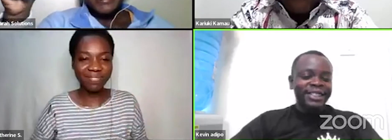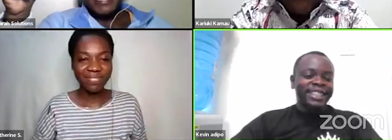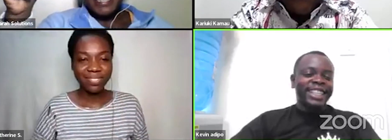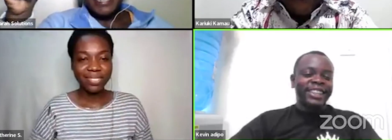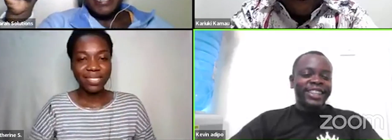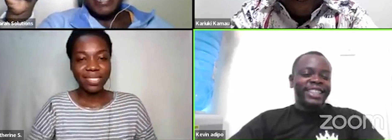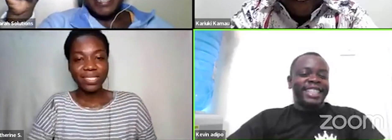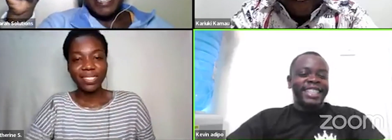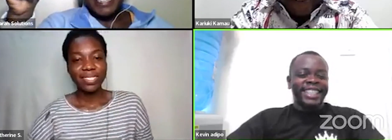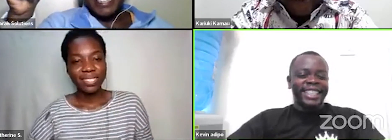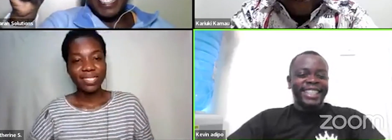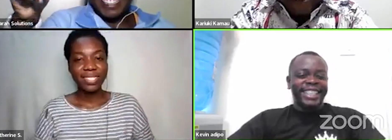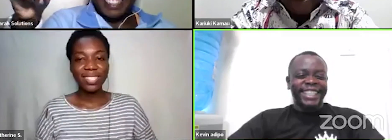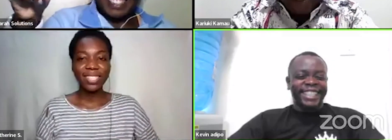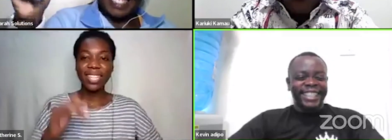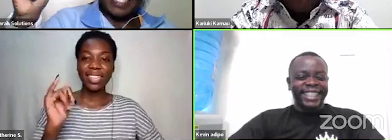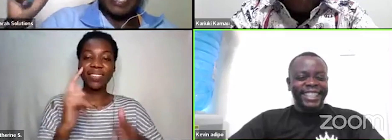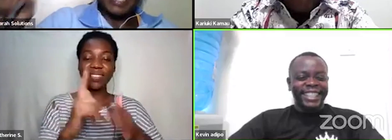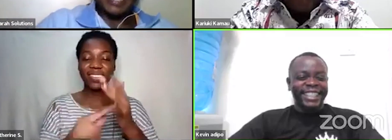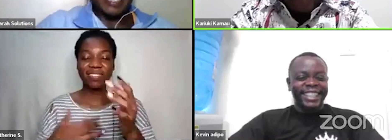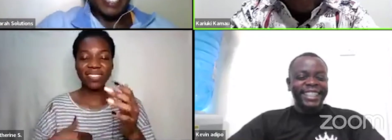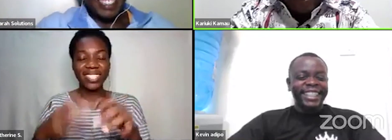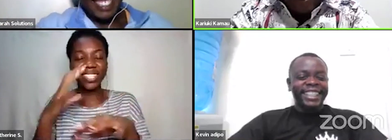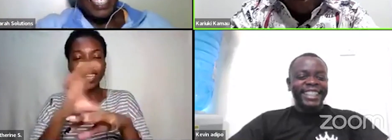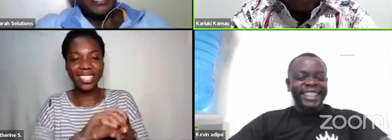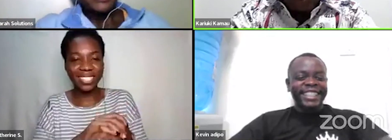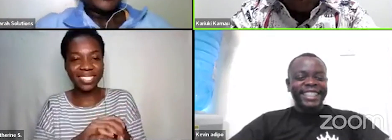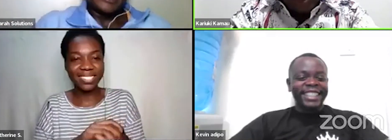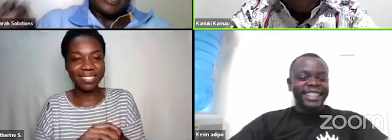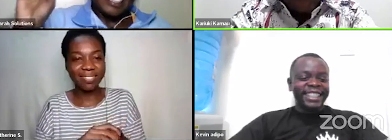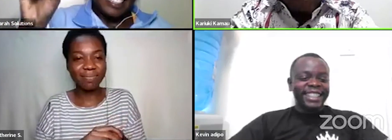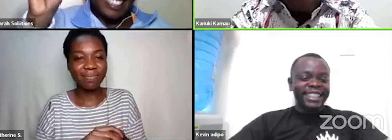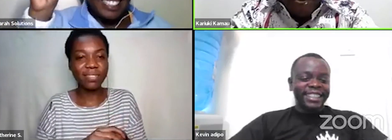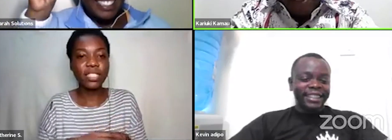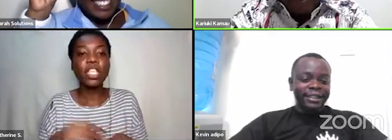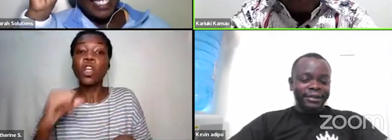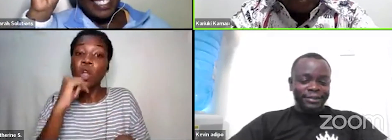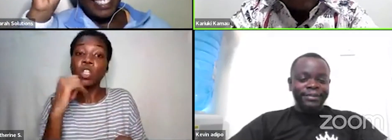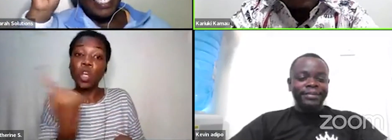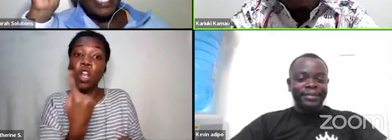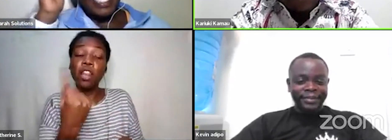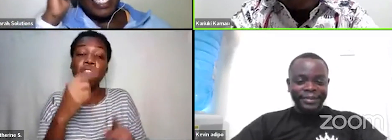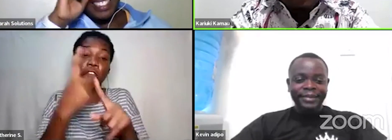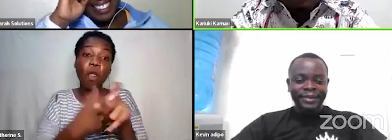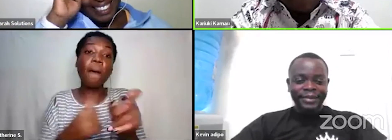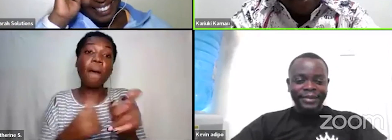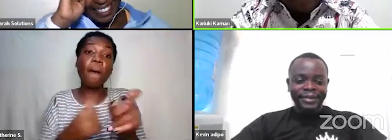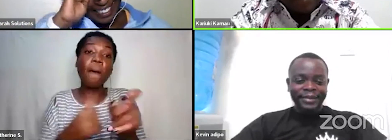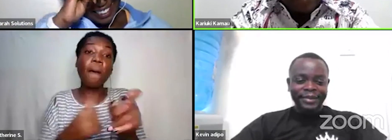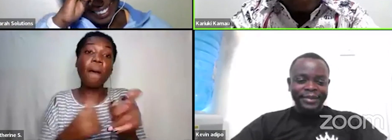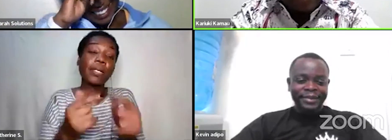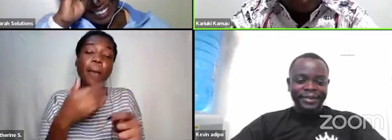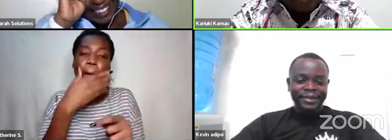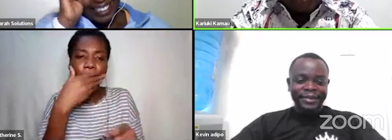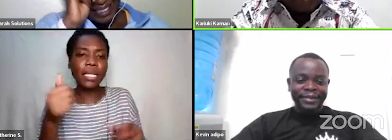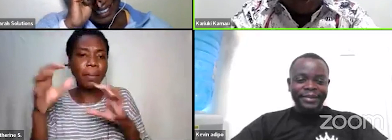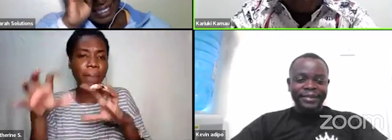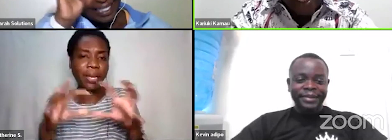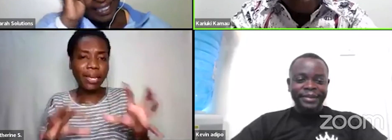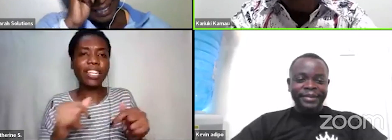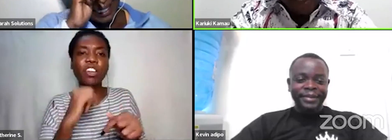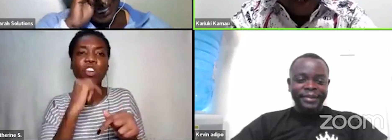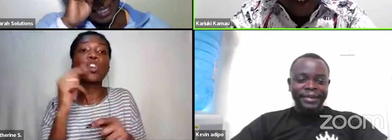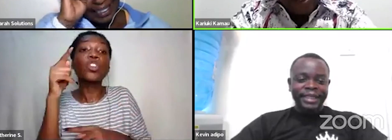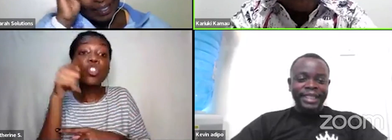mafuta. That is what I got. Okay. Not only from the bank. You see, the best marketer is not you,